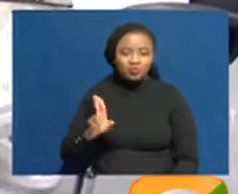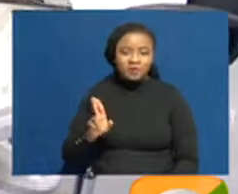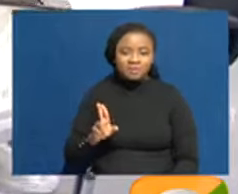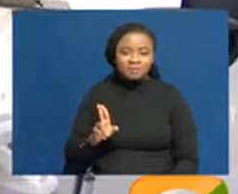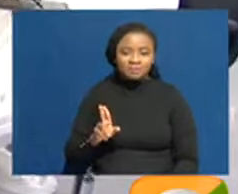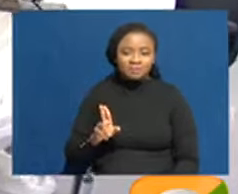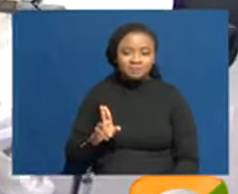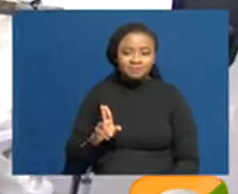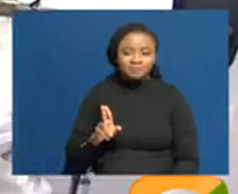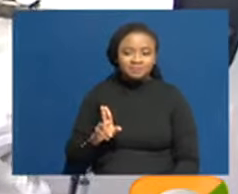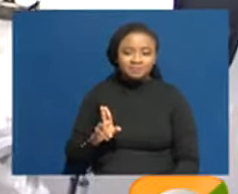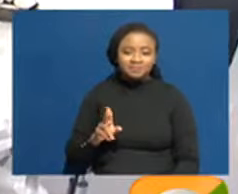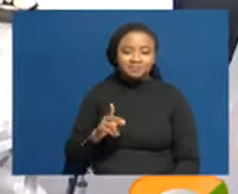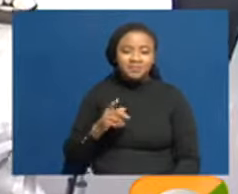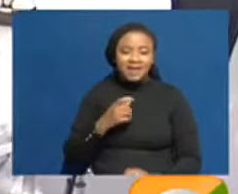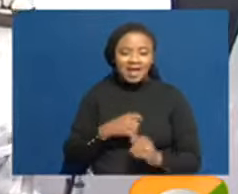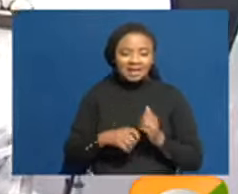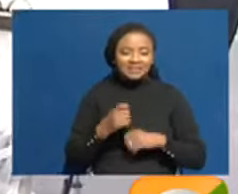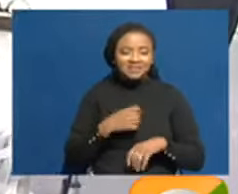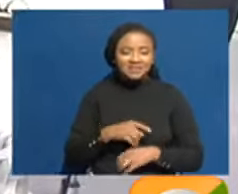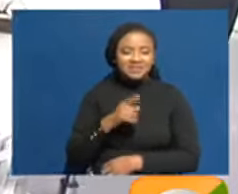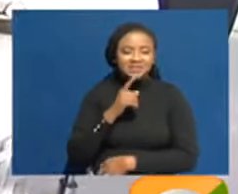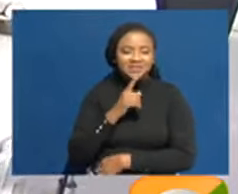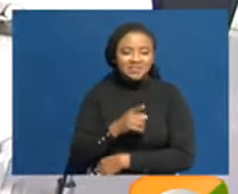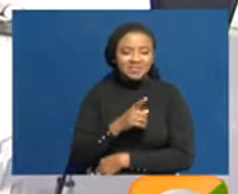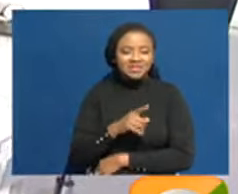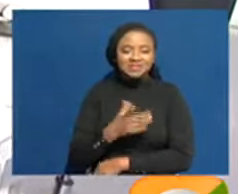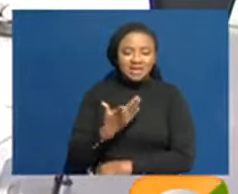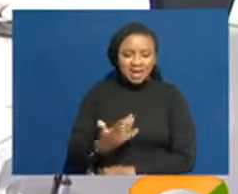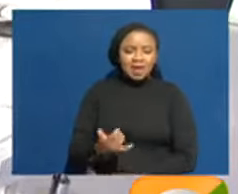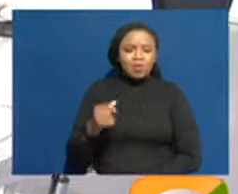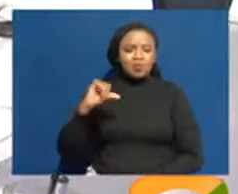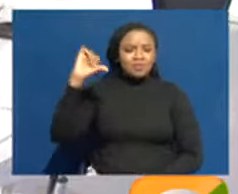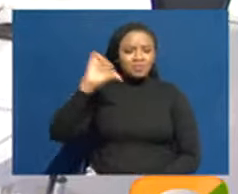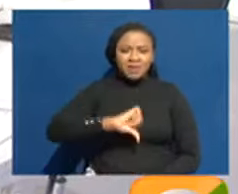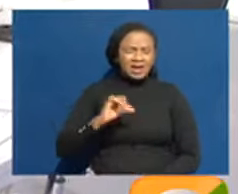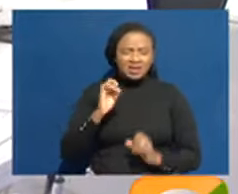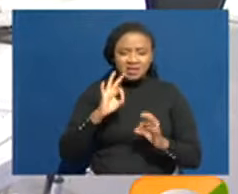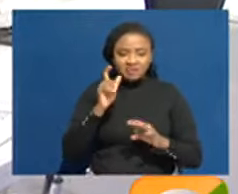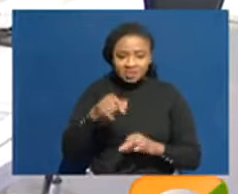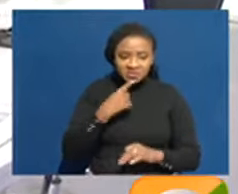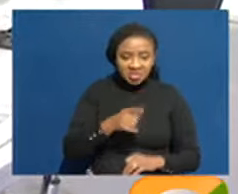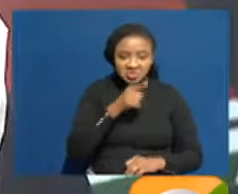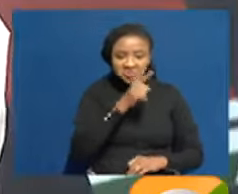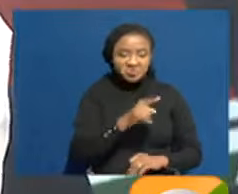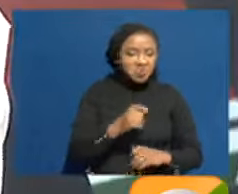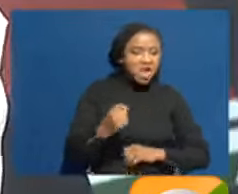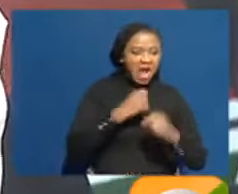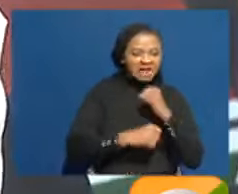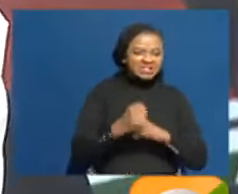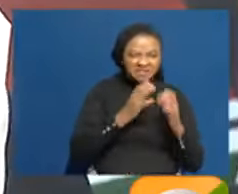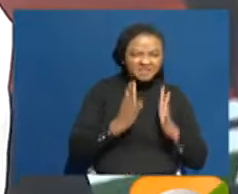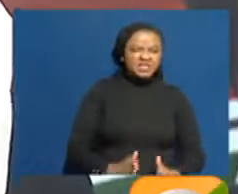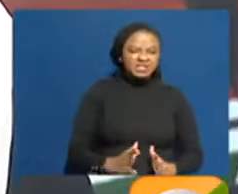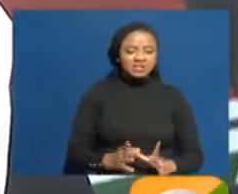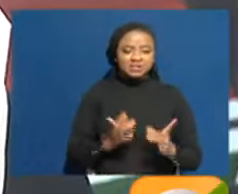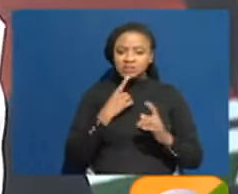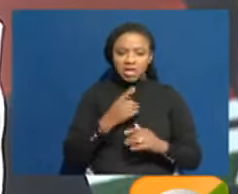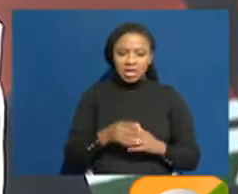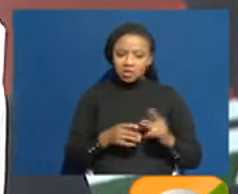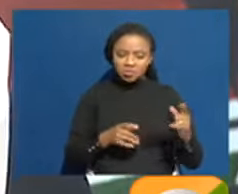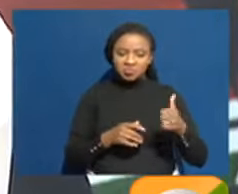Kenyatta, activism became a very bad term. If somebody called you activist in government, they were essentially telling you are